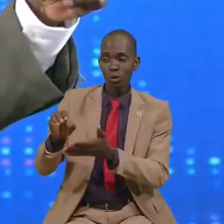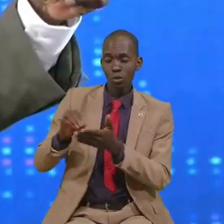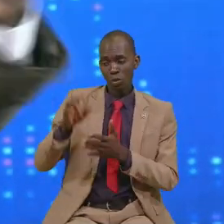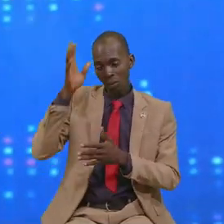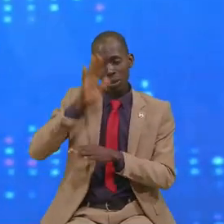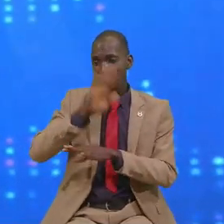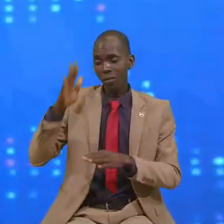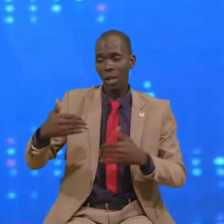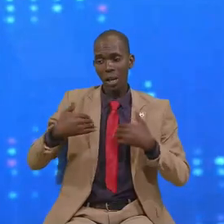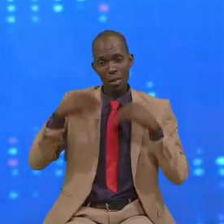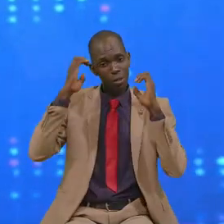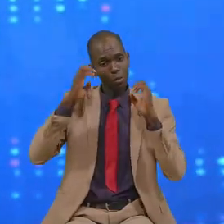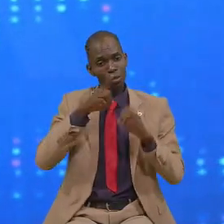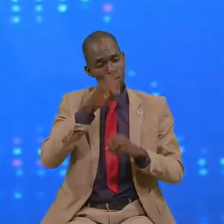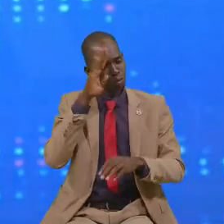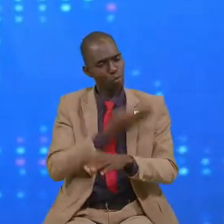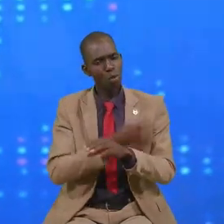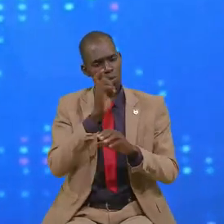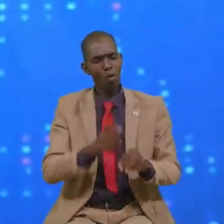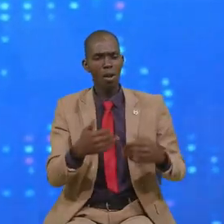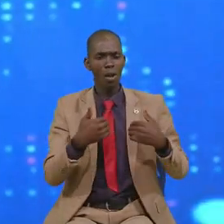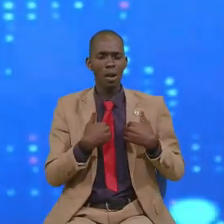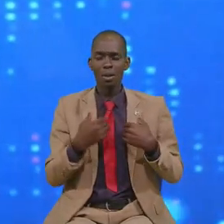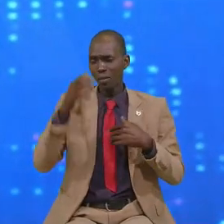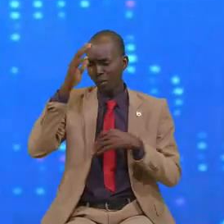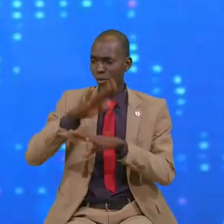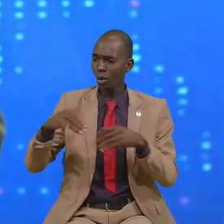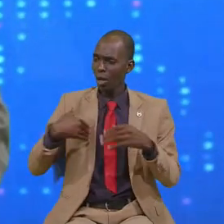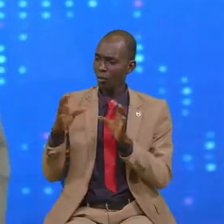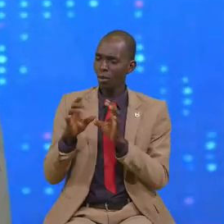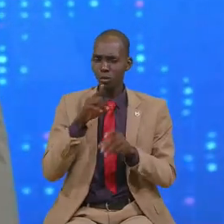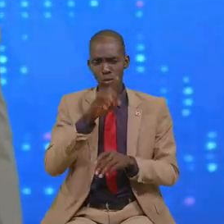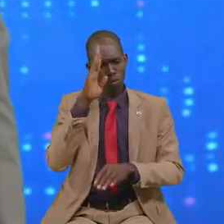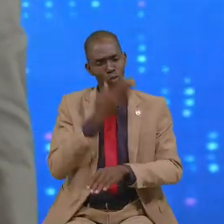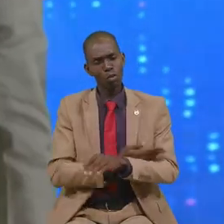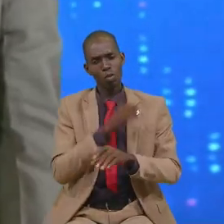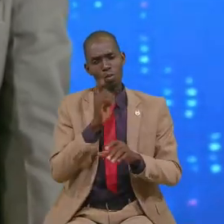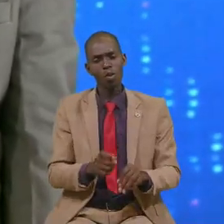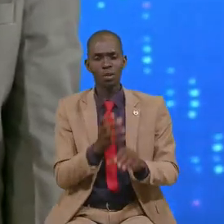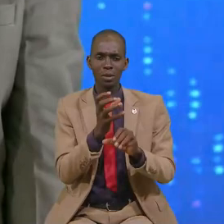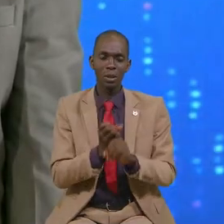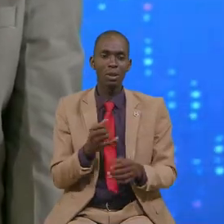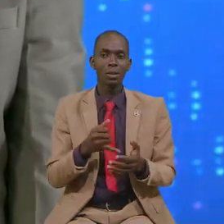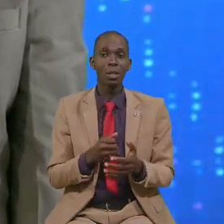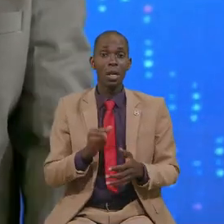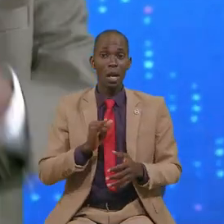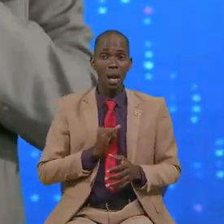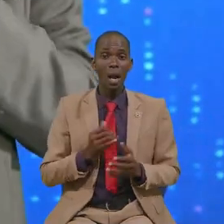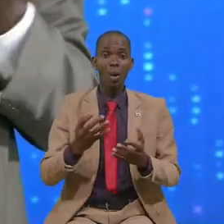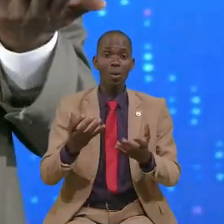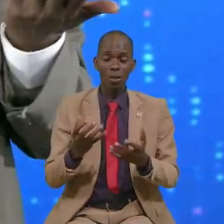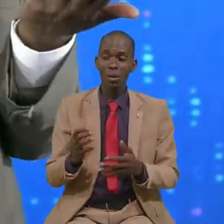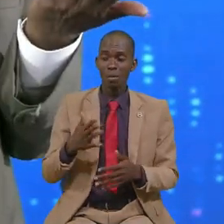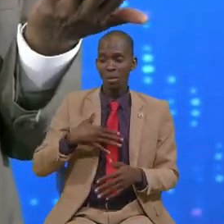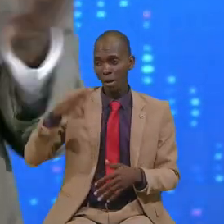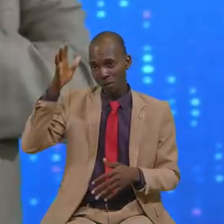have. The certificate he did not have, I will have. I wanted his dream. I